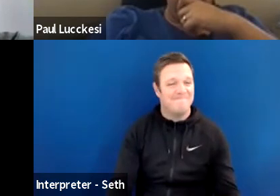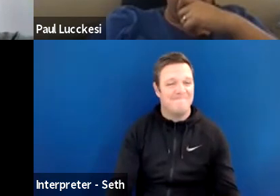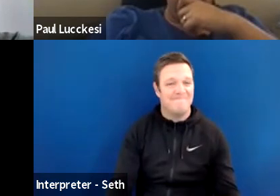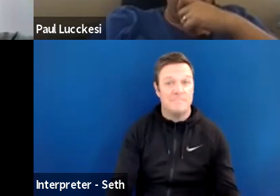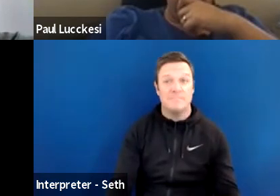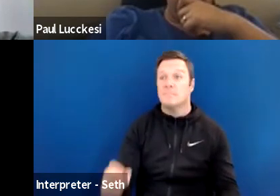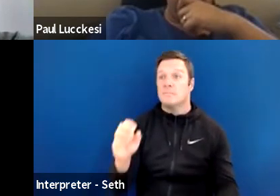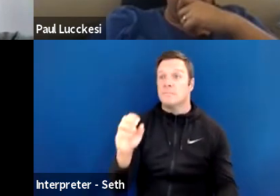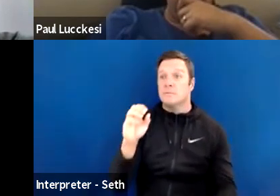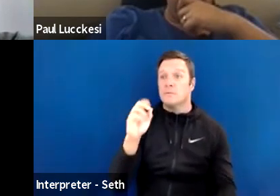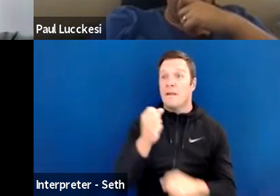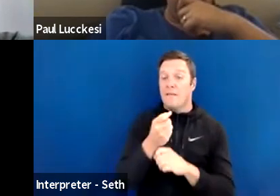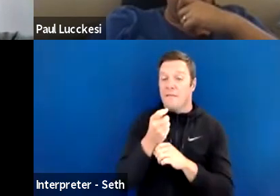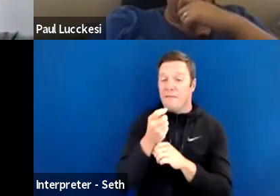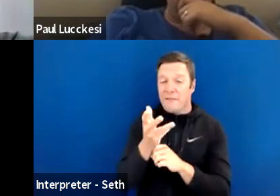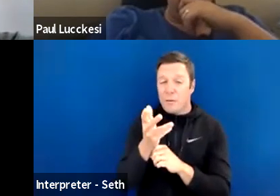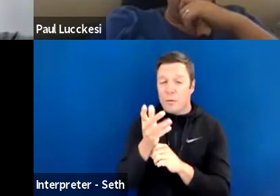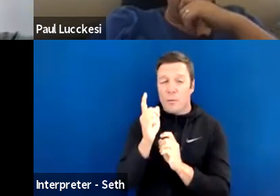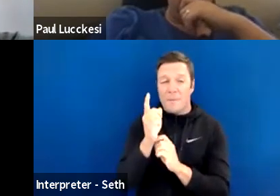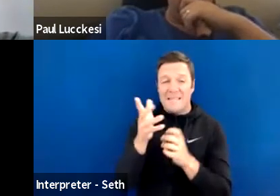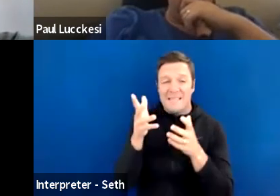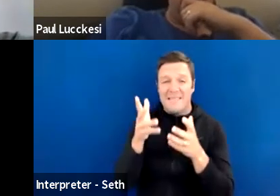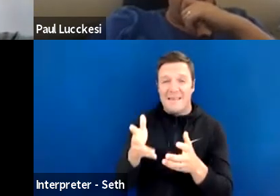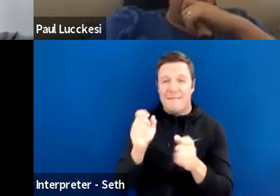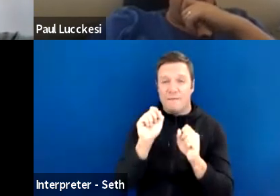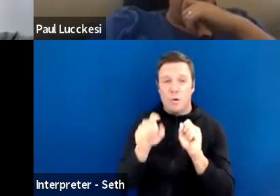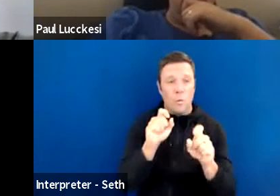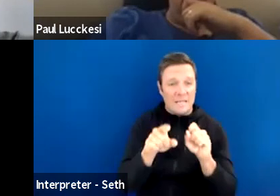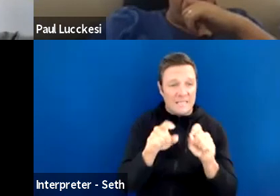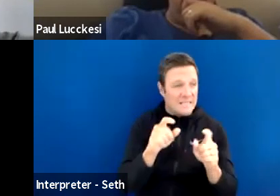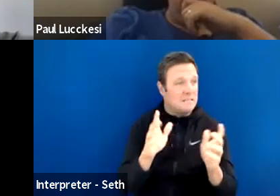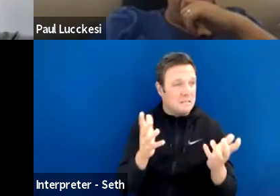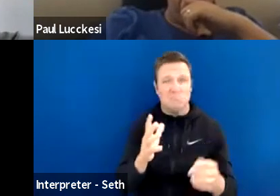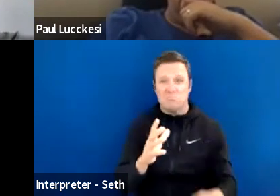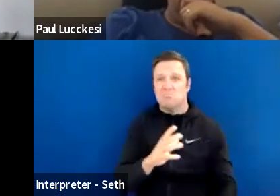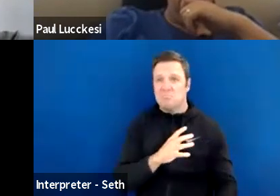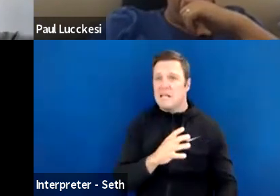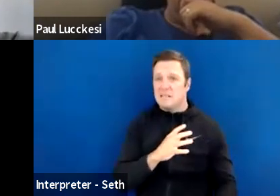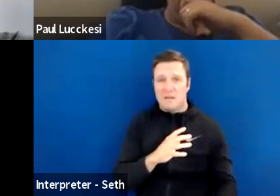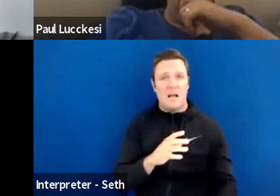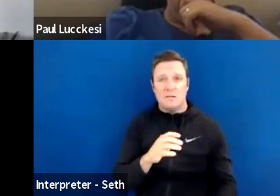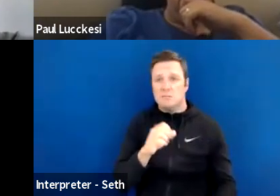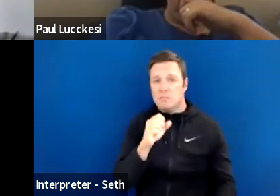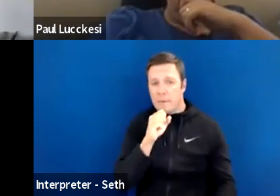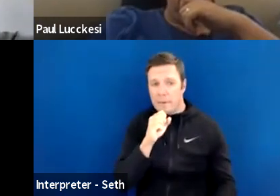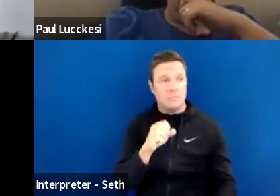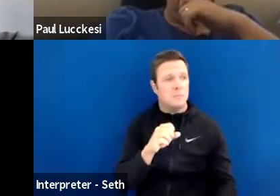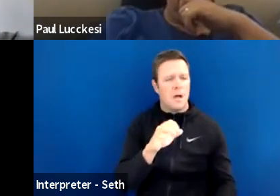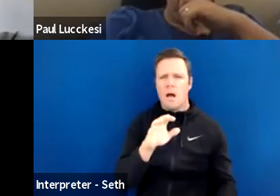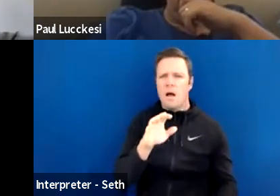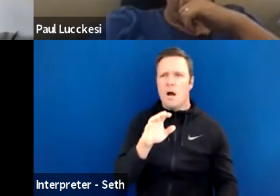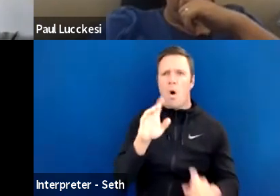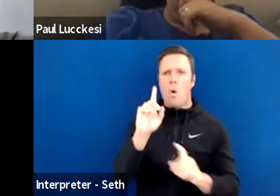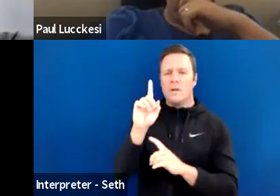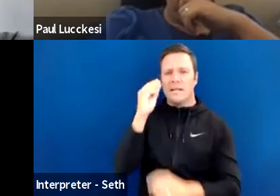So we have a few minutes for questions, I believe. If anybody has them, you can just unmute yourself. Did I tell you all, one second,